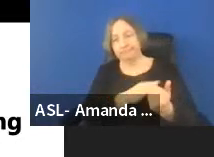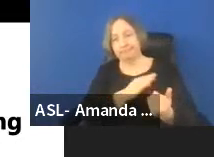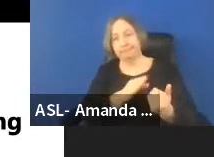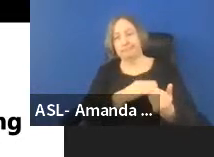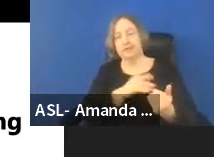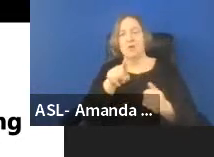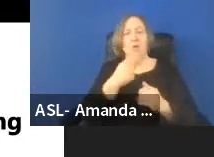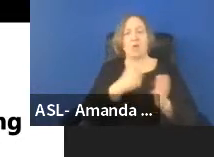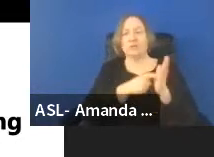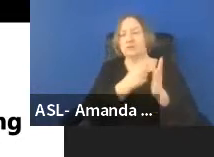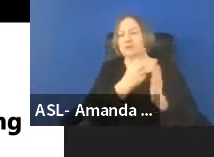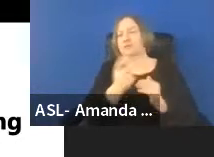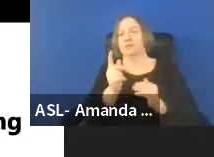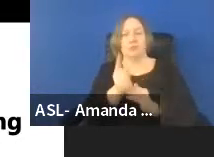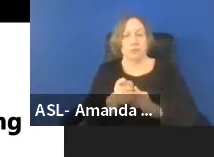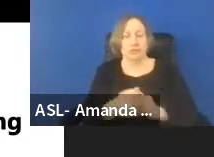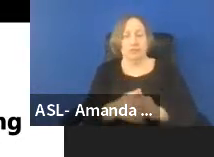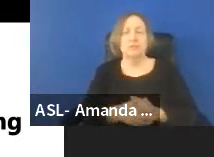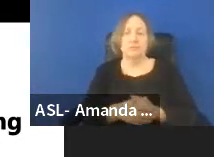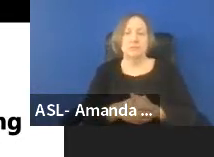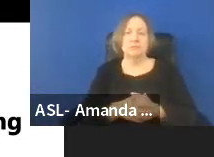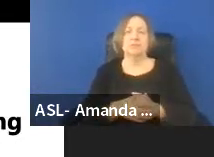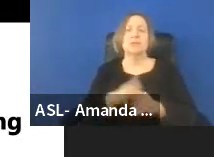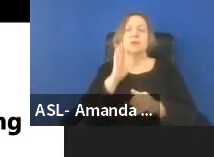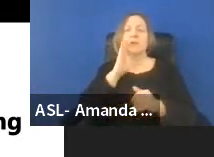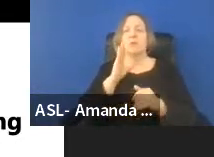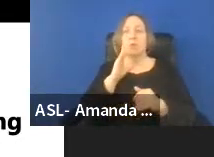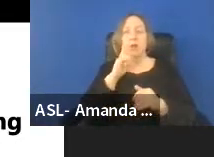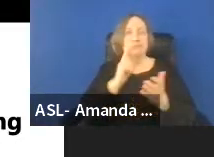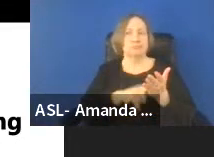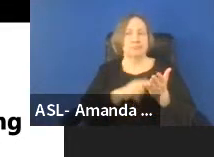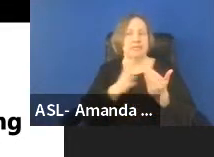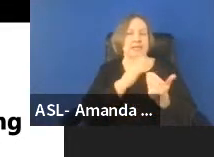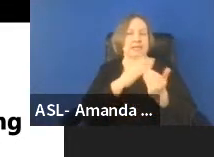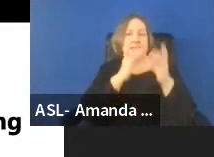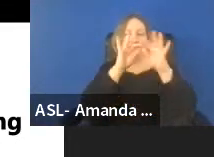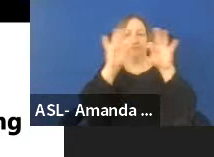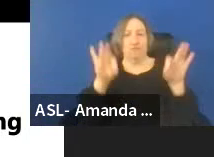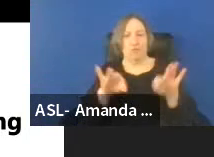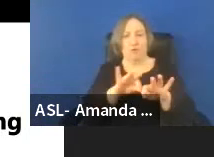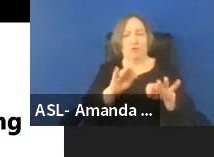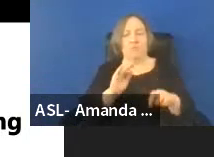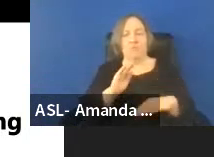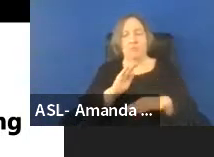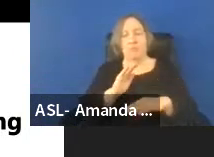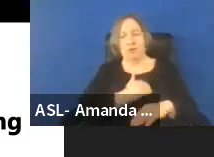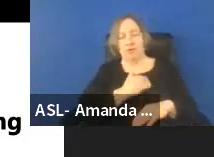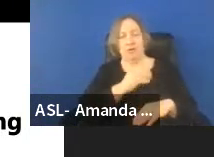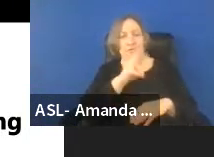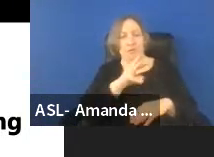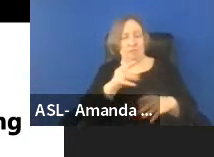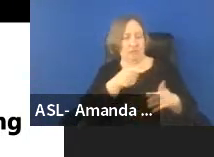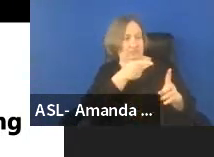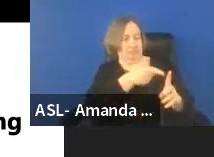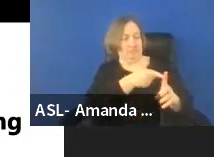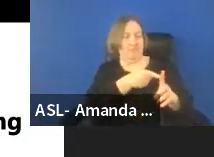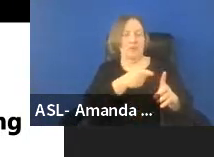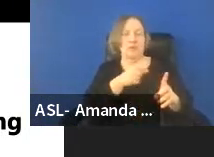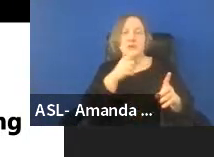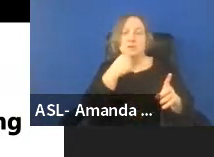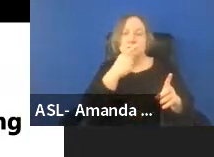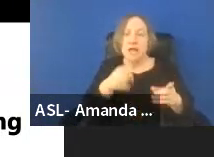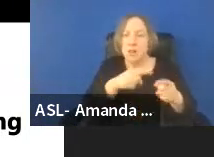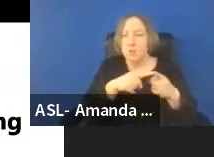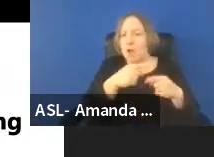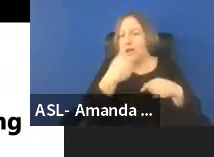takes a couple minutes. You will find an easy to use form on our website that tells you when the next available